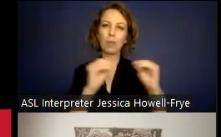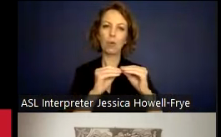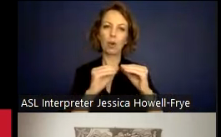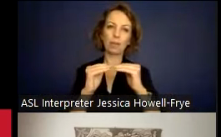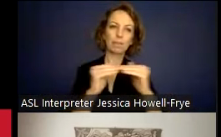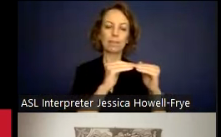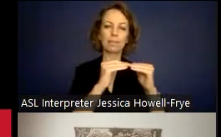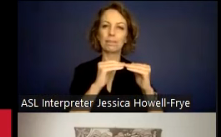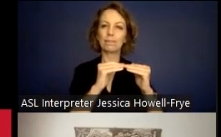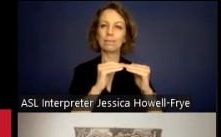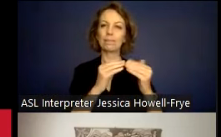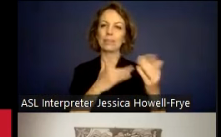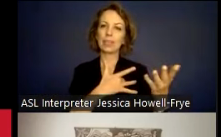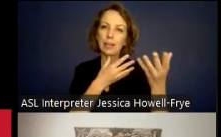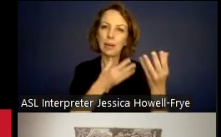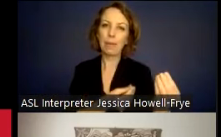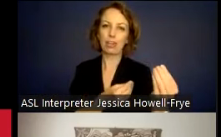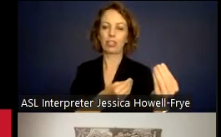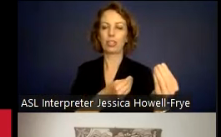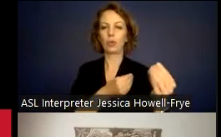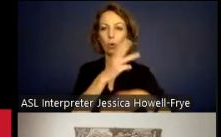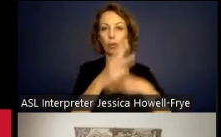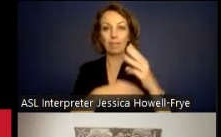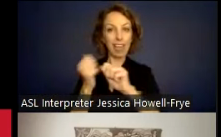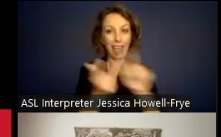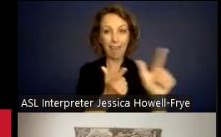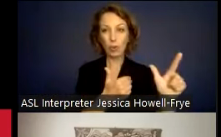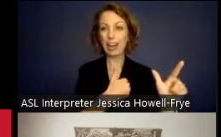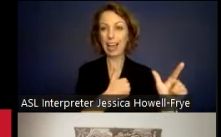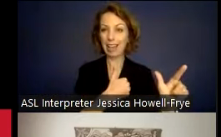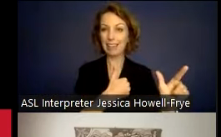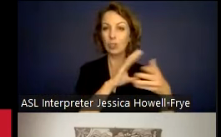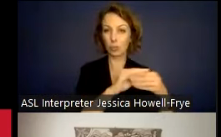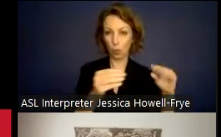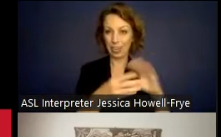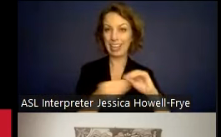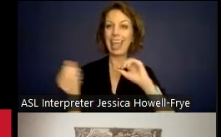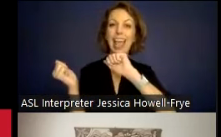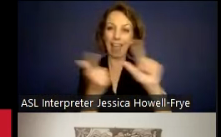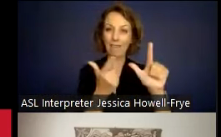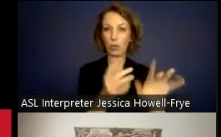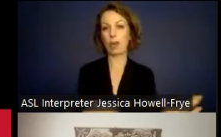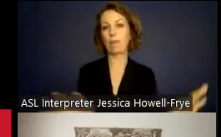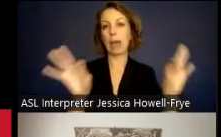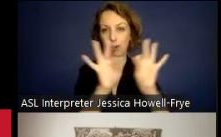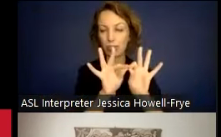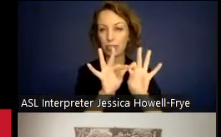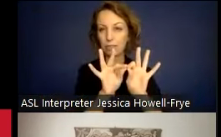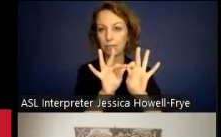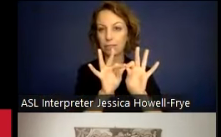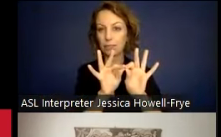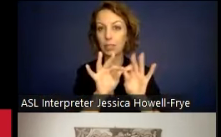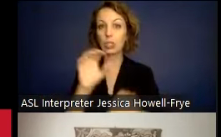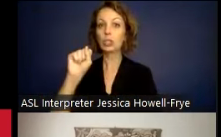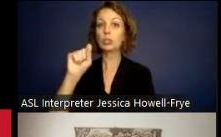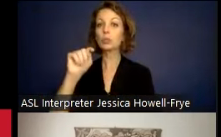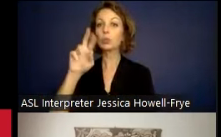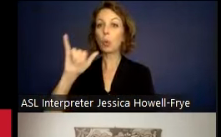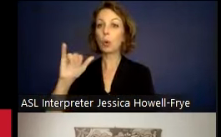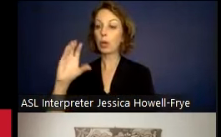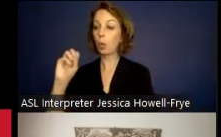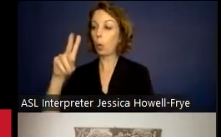simple concept that everyone has a story and that everyone matters. As Tiffany read before, StoryCorps helps us believe